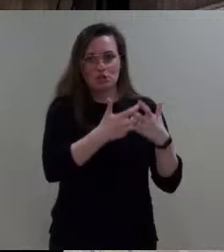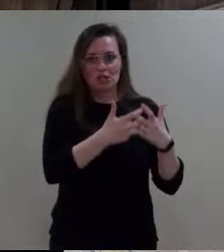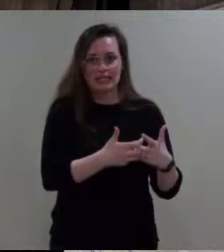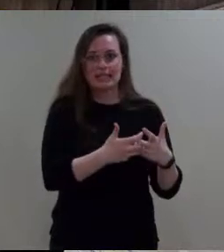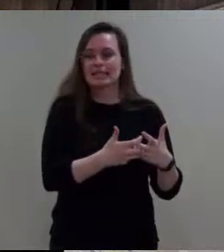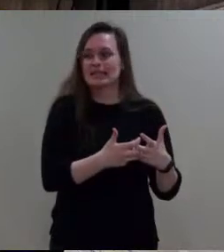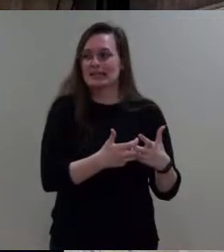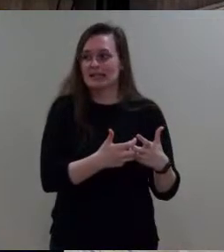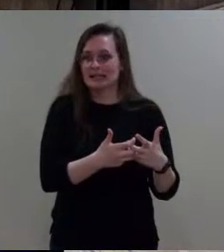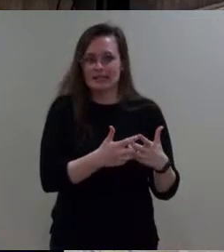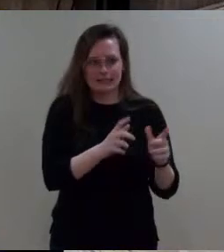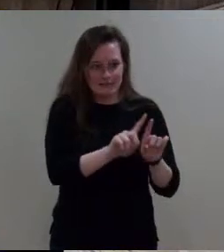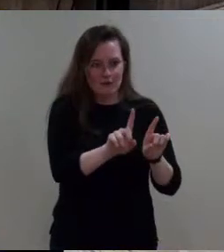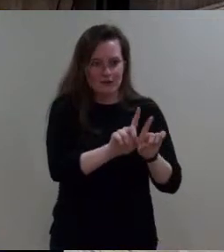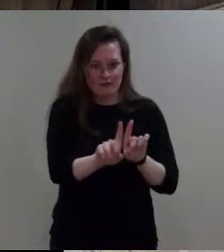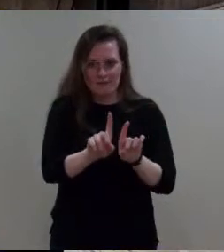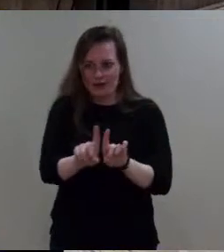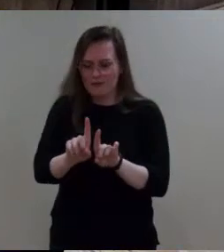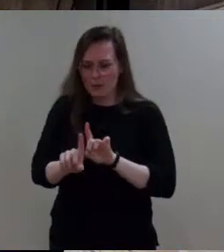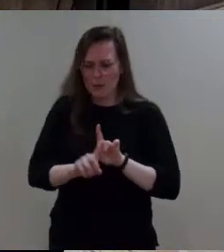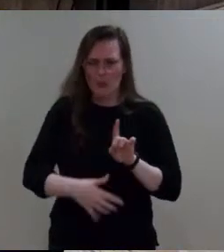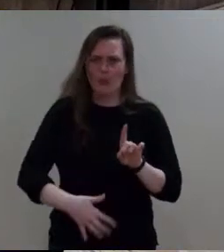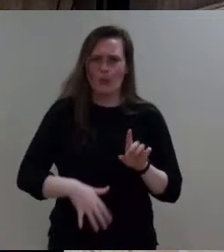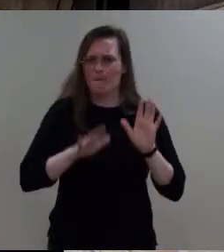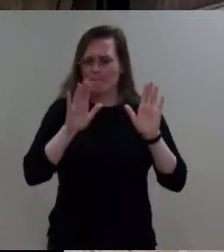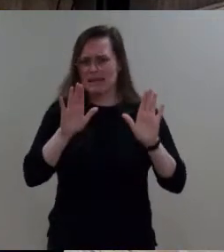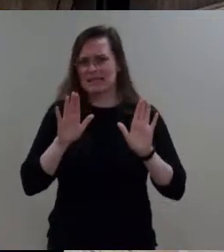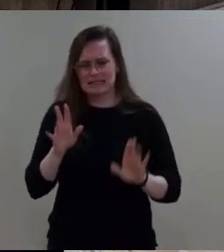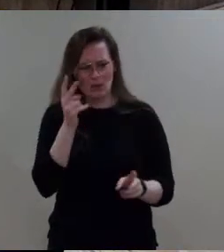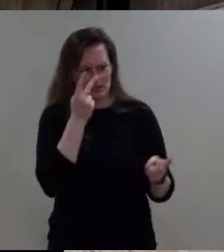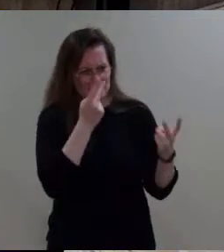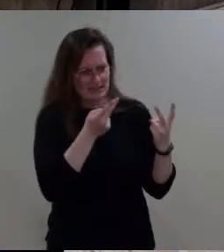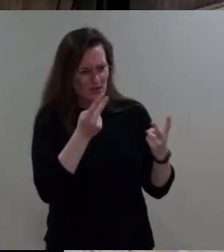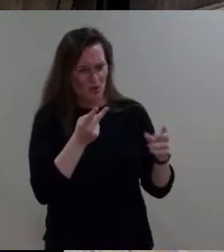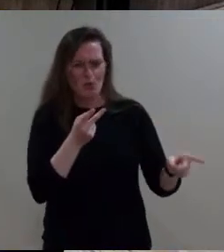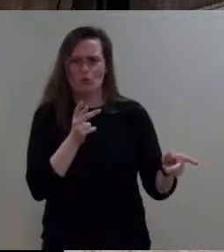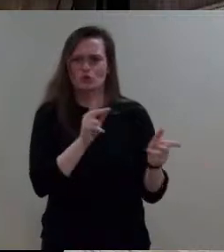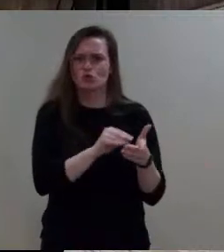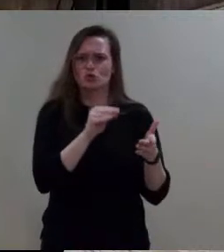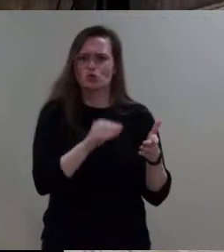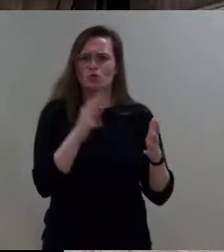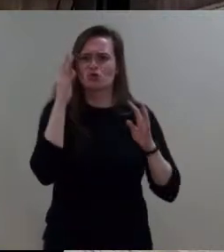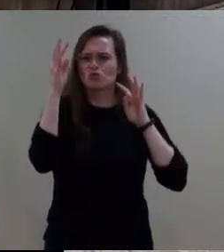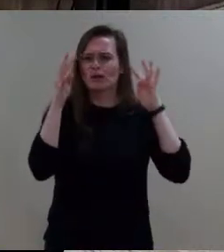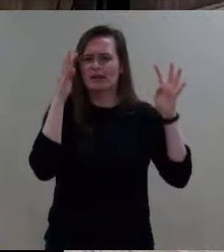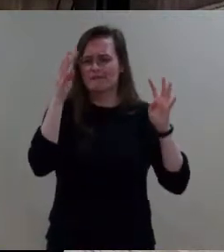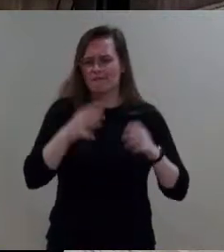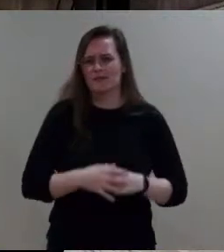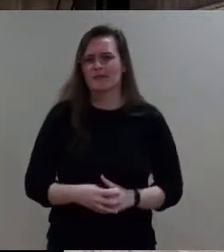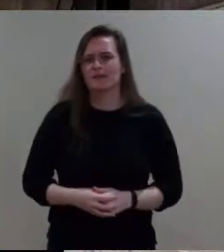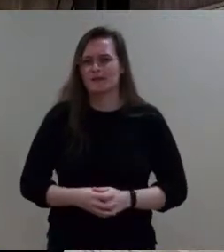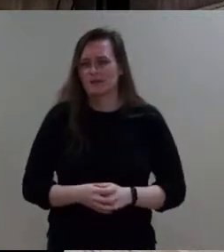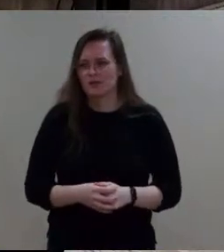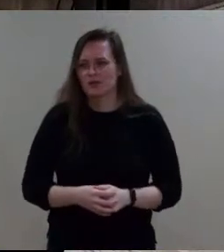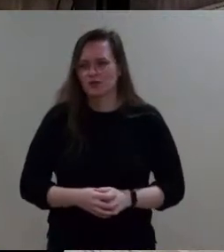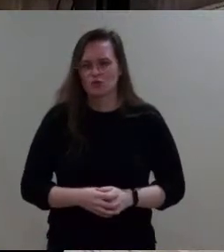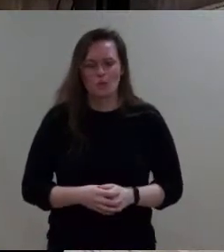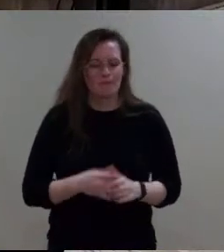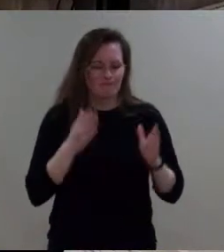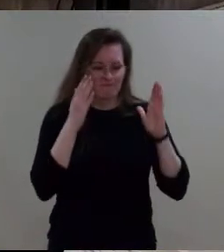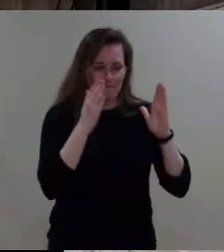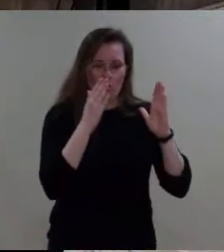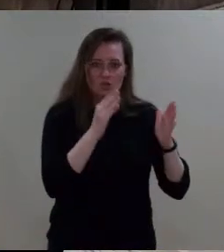everything differently. It was absolutely amazing, the creativity. So it's all about students. It's all